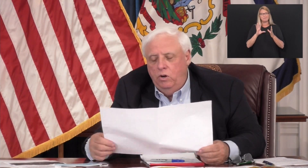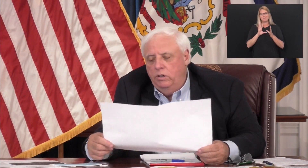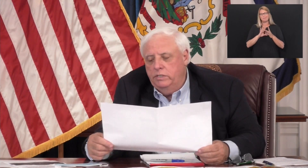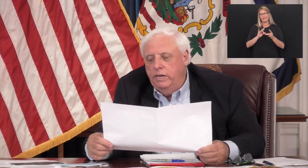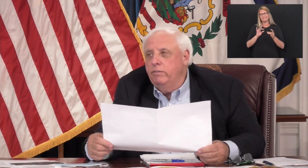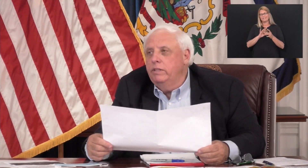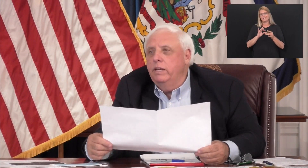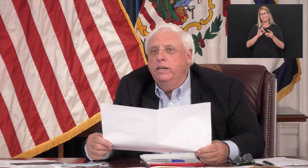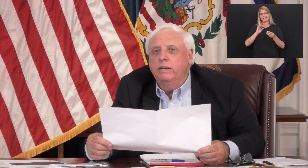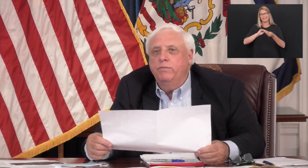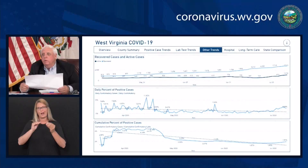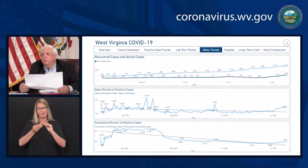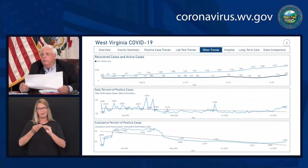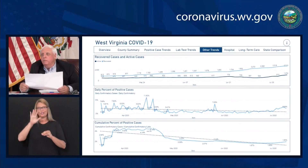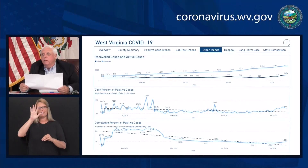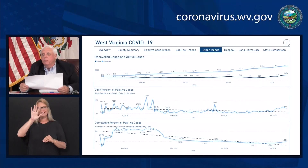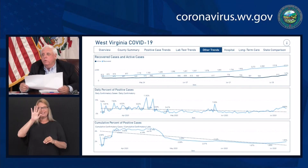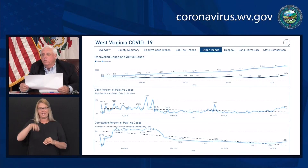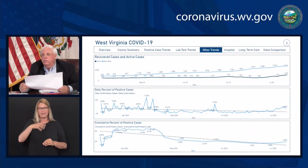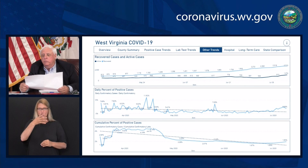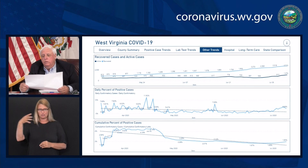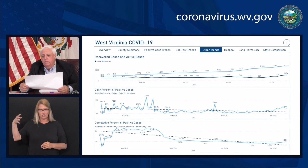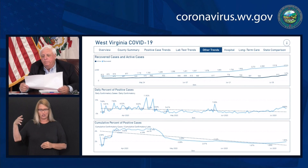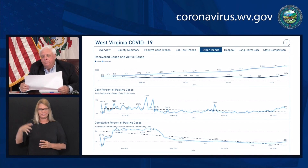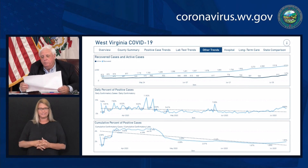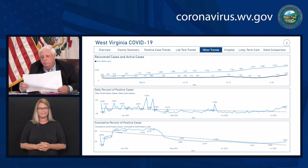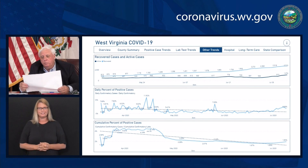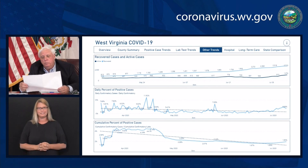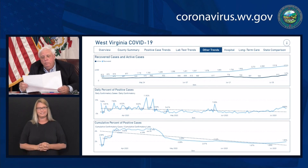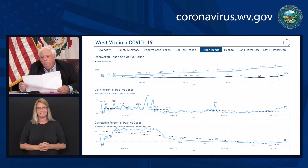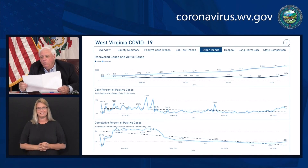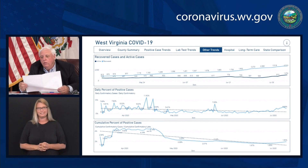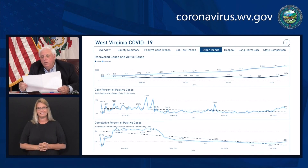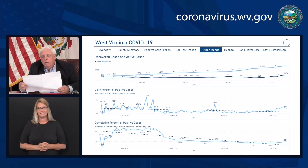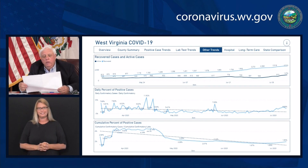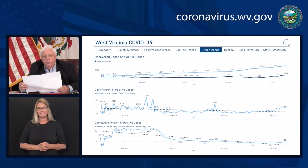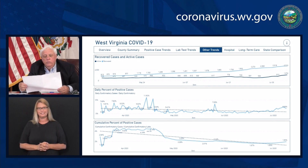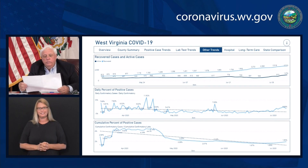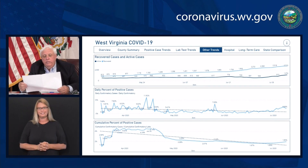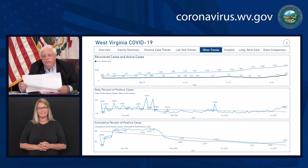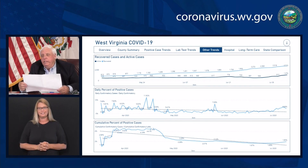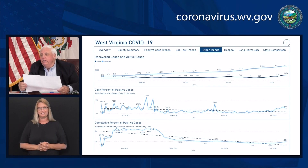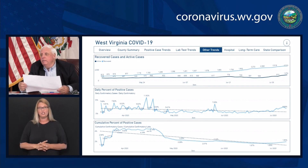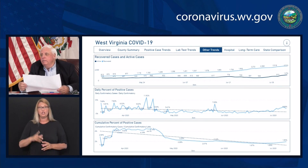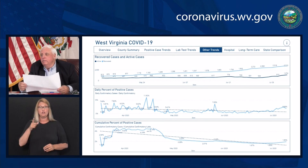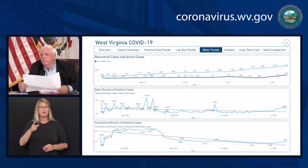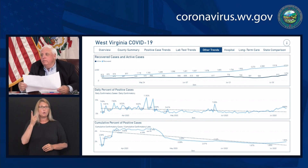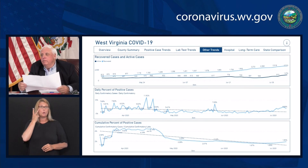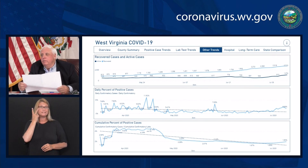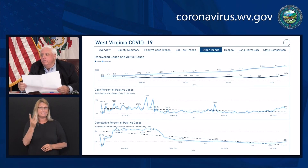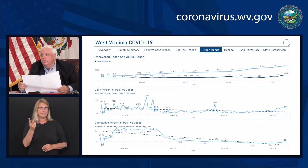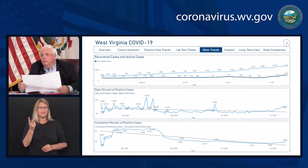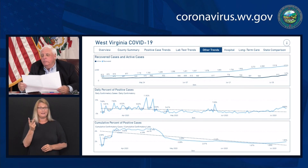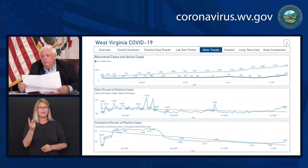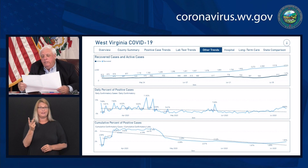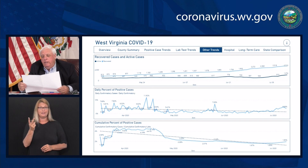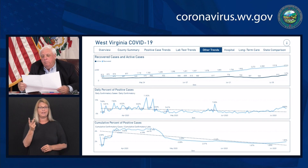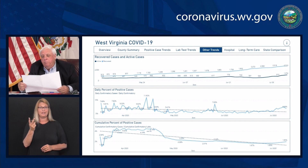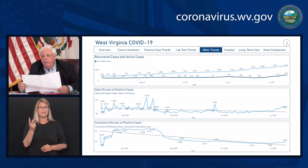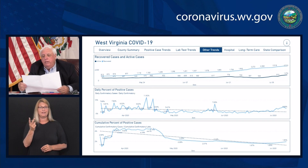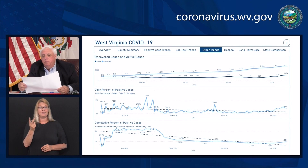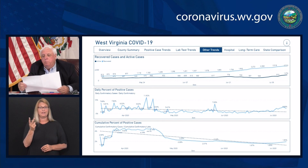to allow athletics to continue, because we know it's such an important part in the growth of our